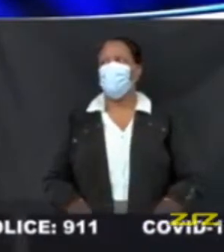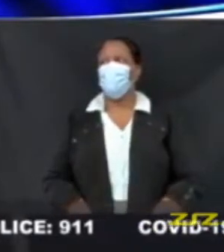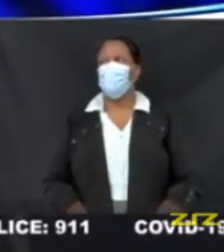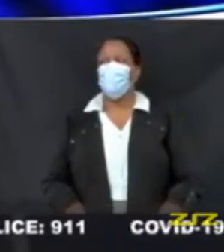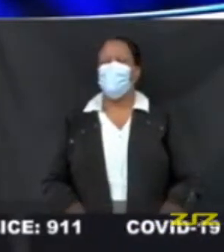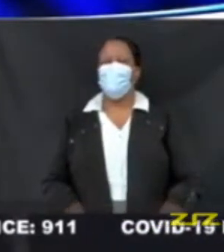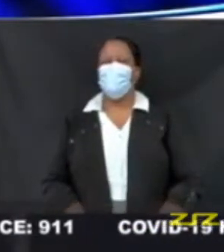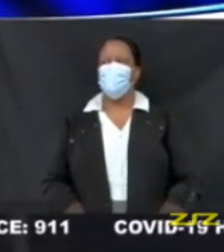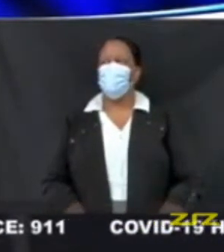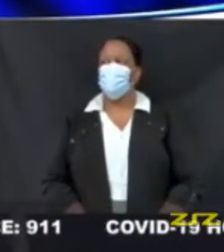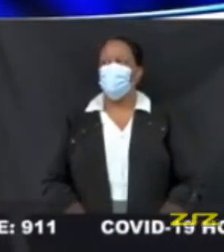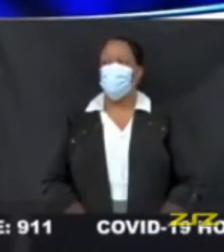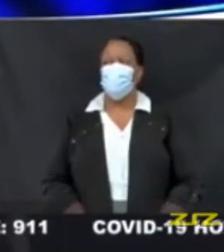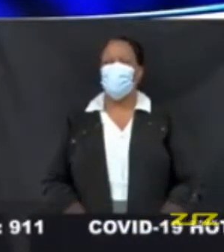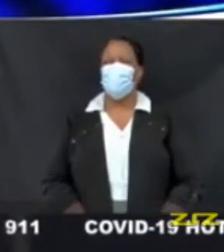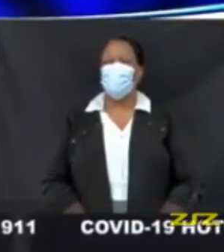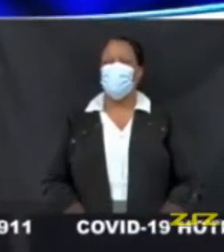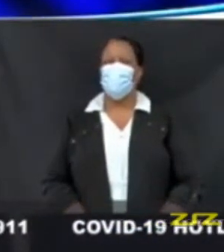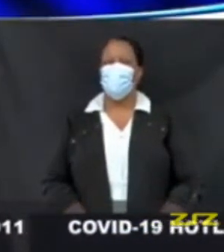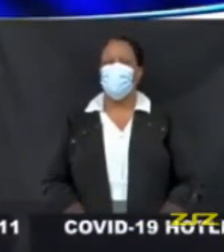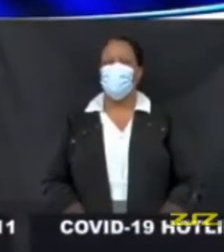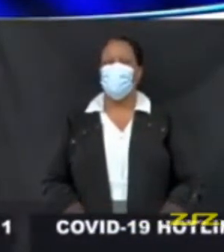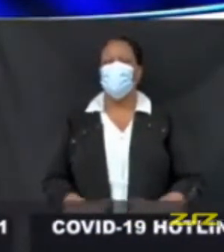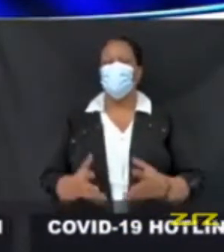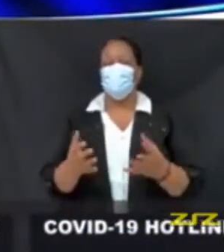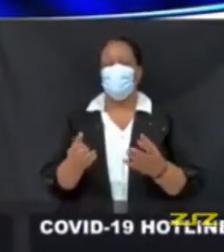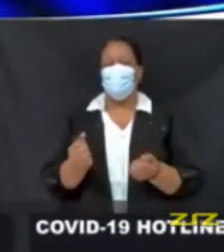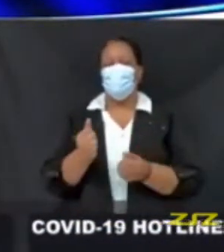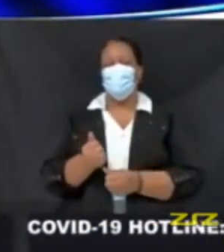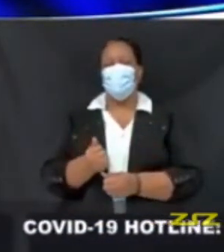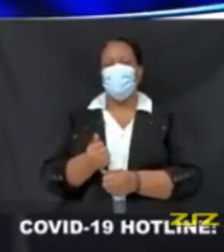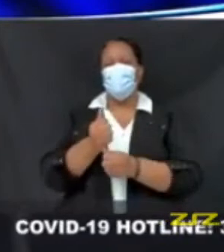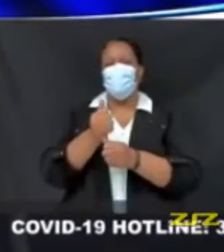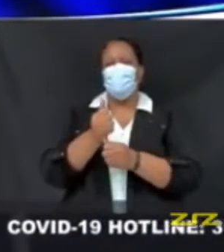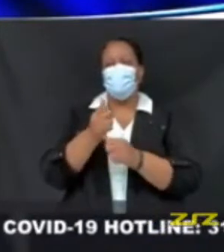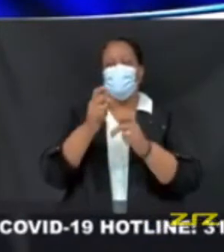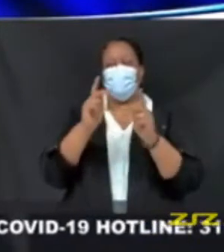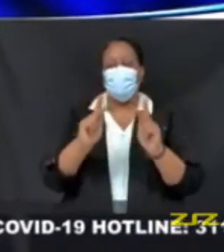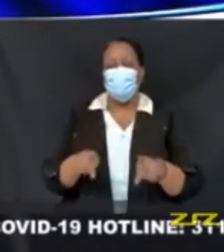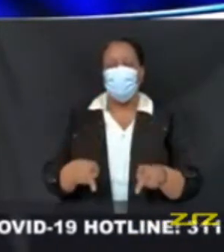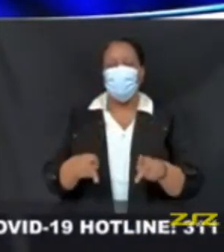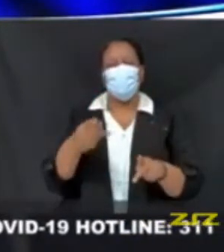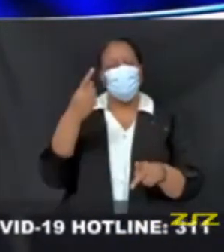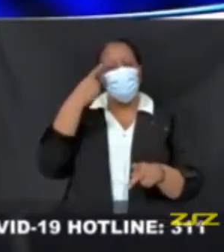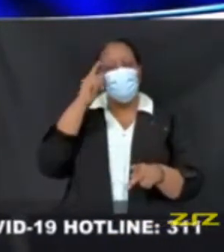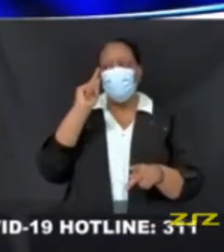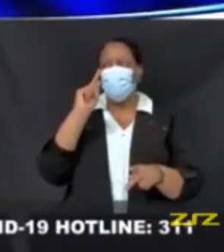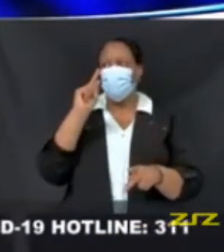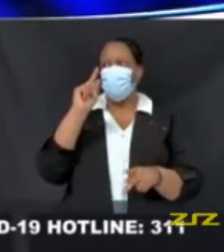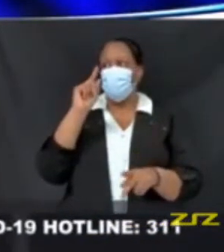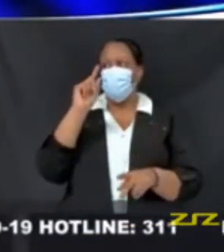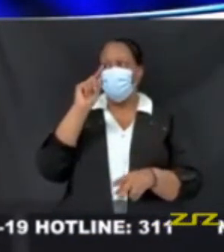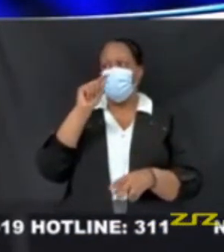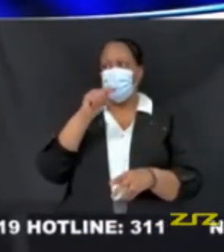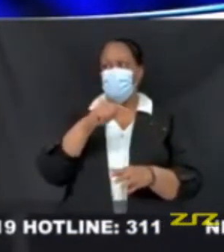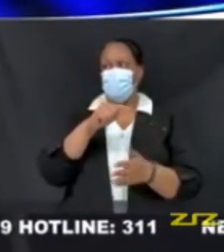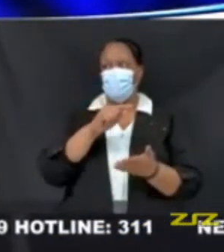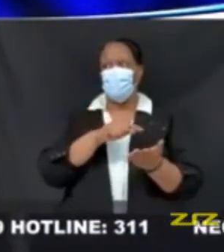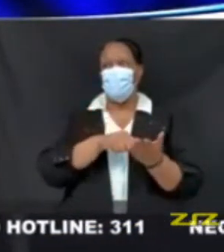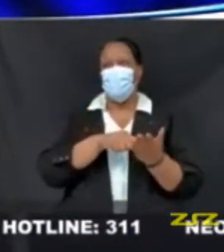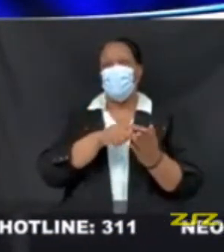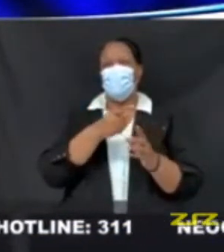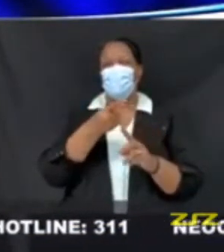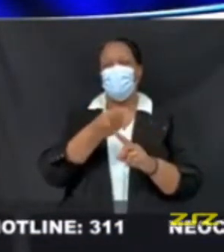yes, I too want to give my support to the Cancer Awareness Month. My father would have died from